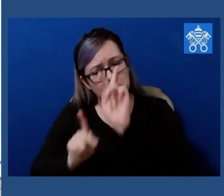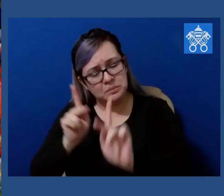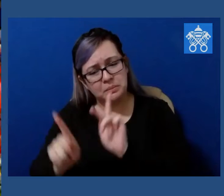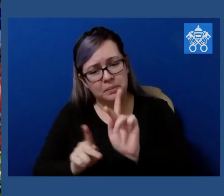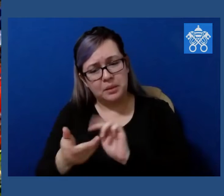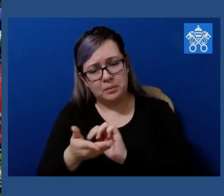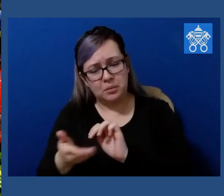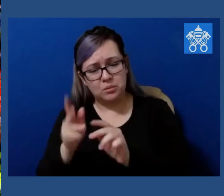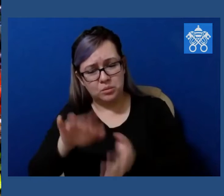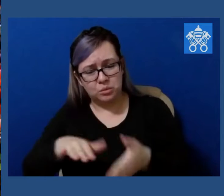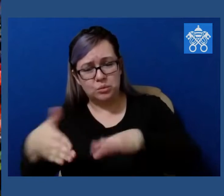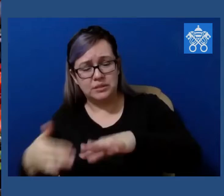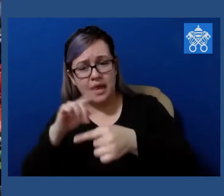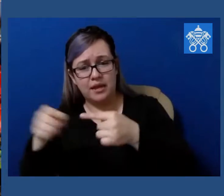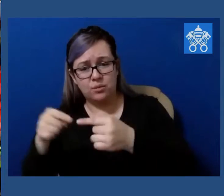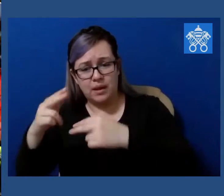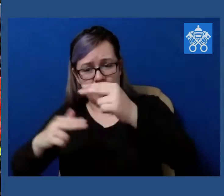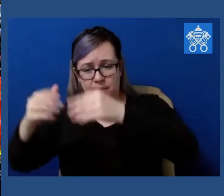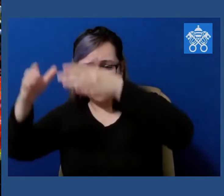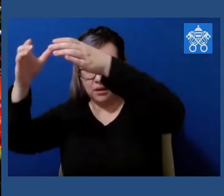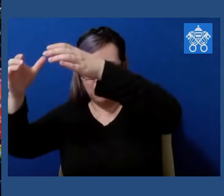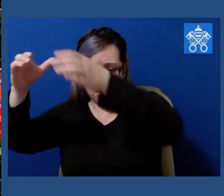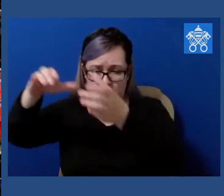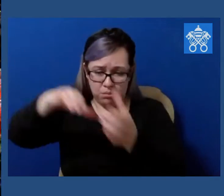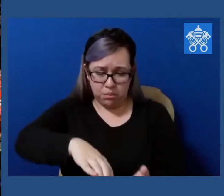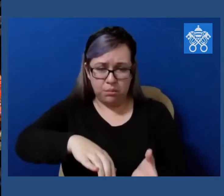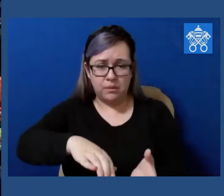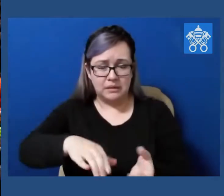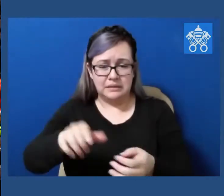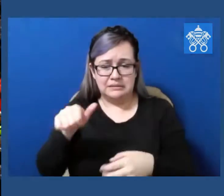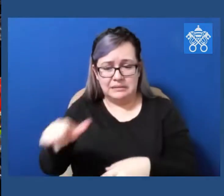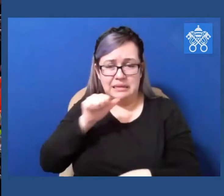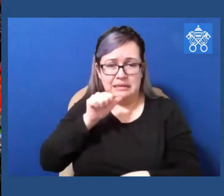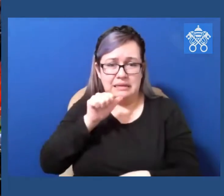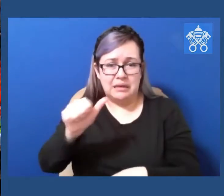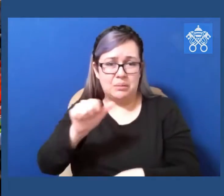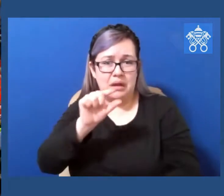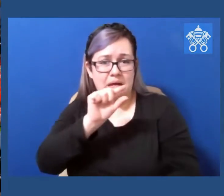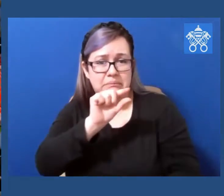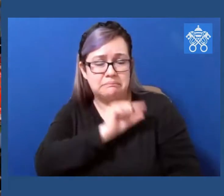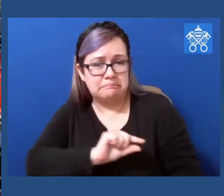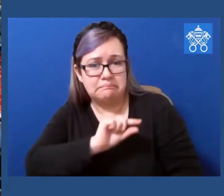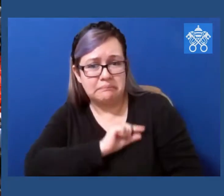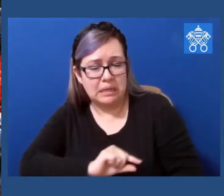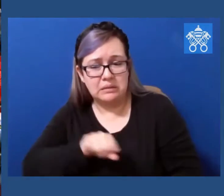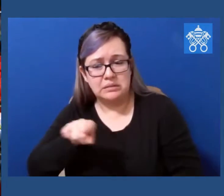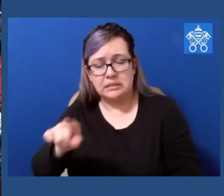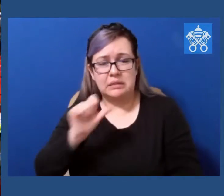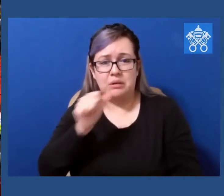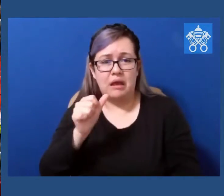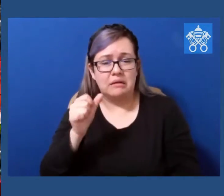persons who were killed and those who died when the tower collapsed on them were not any more at fault than others, and they